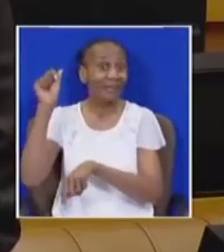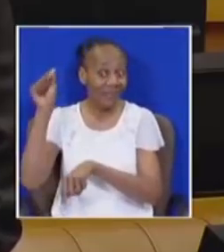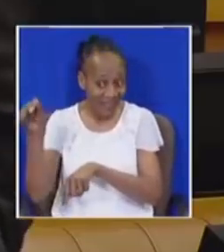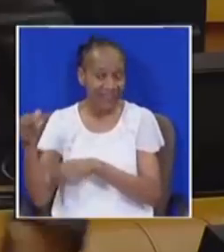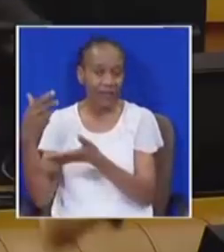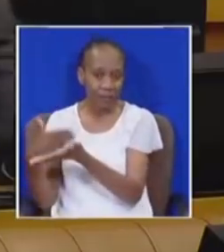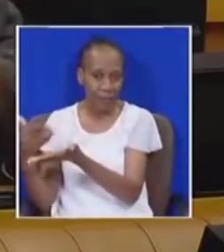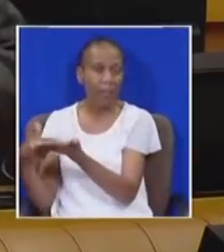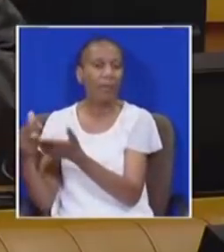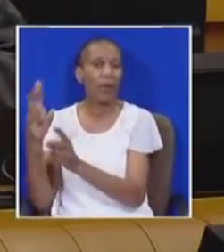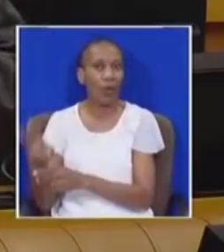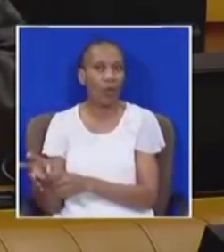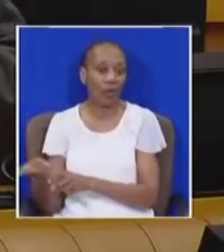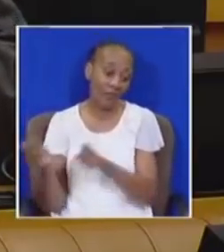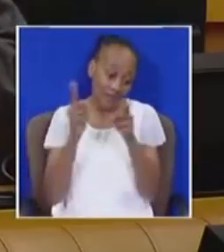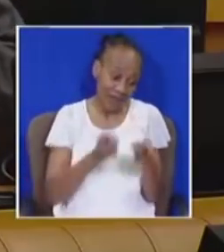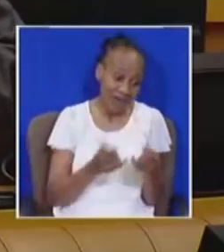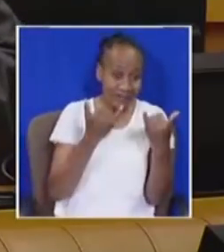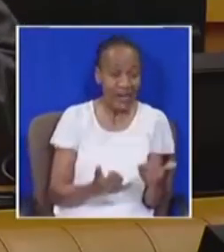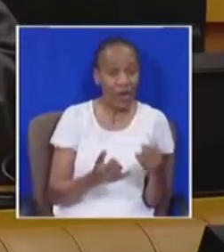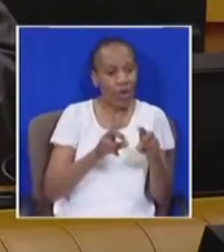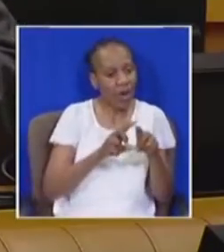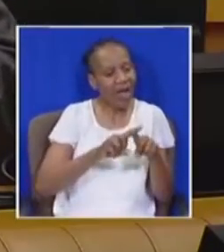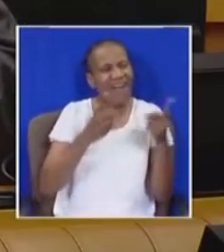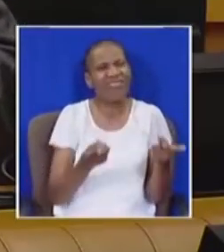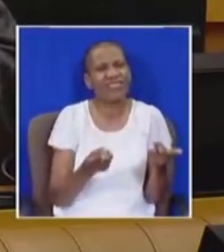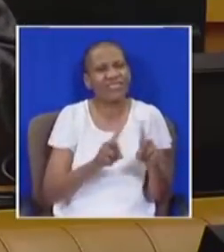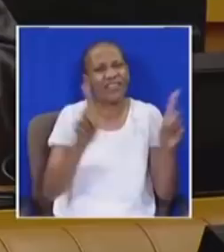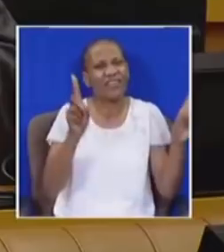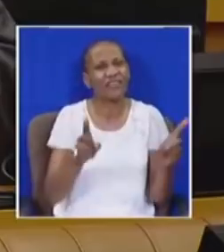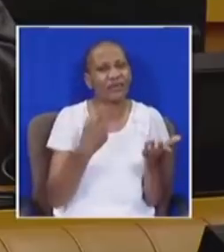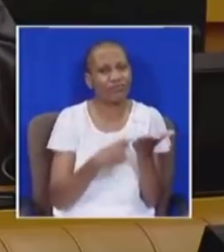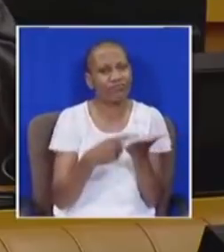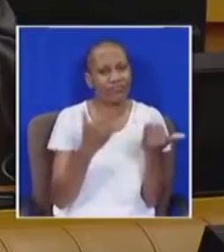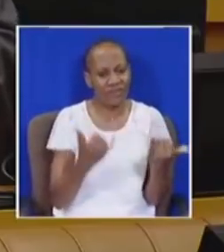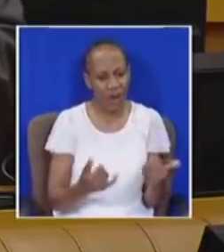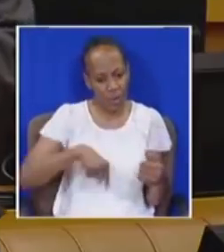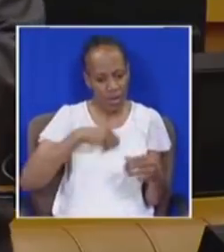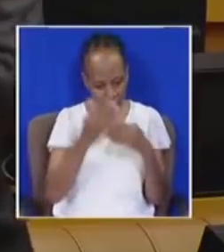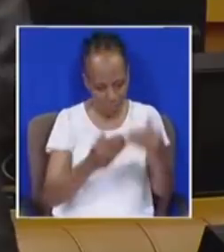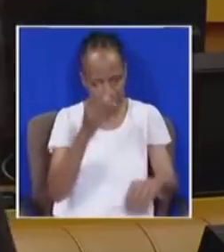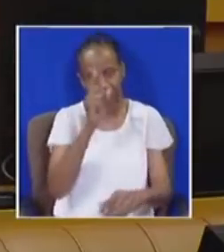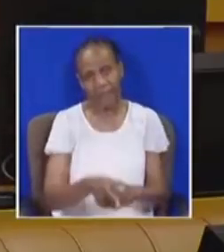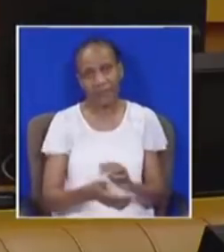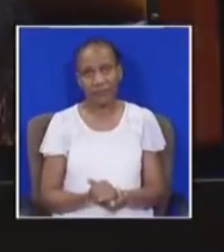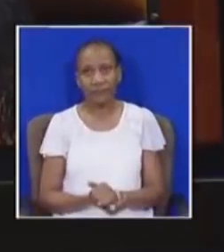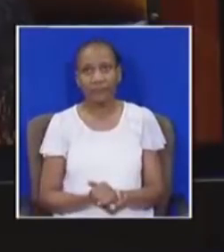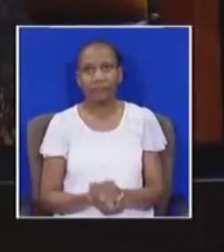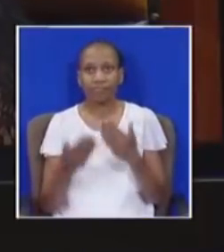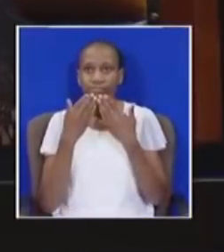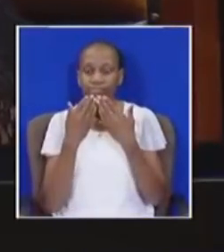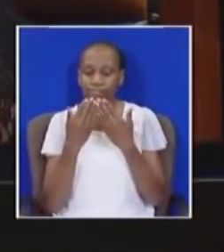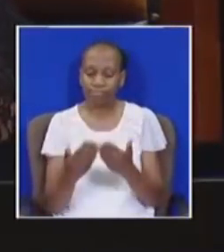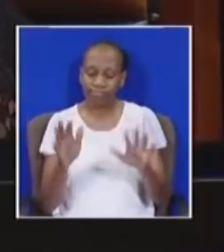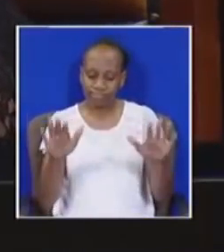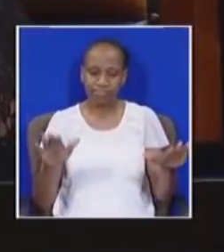not preempting this. This is a different discussion, and I'm of the view that Rule 90 does not apply. We should proceed immediately. Thank you.